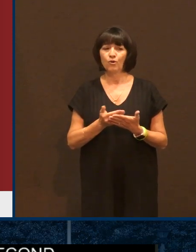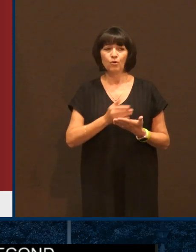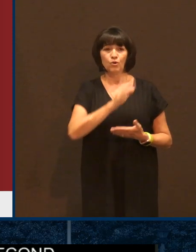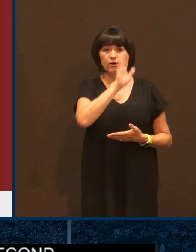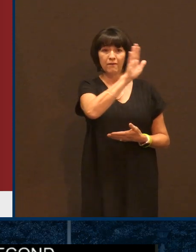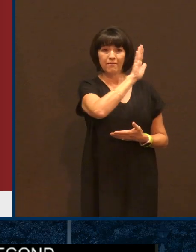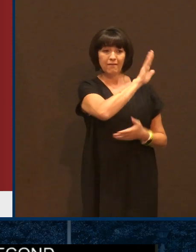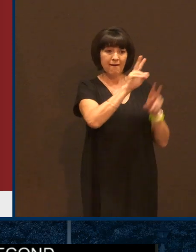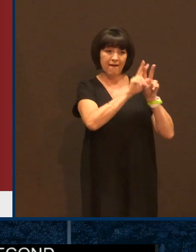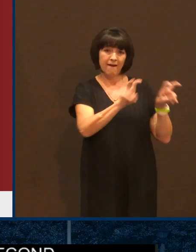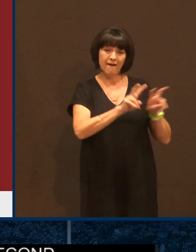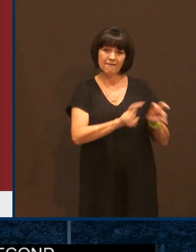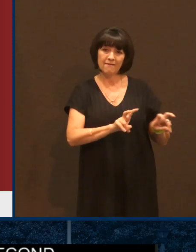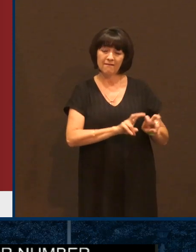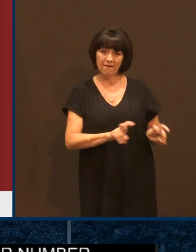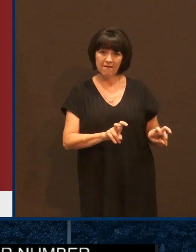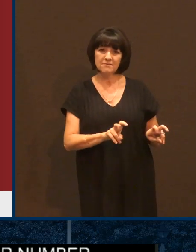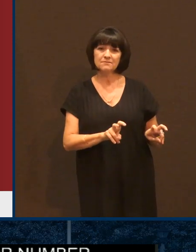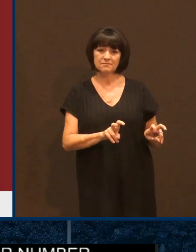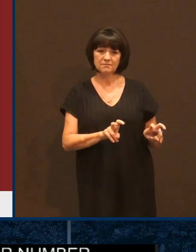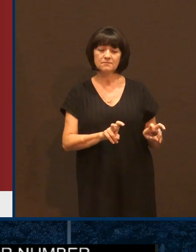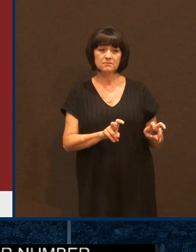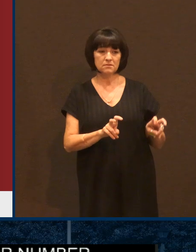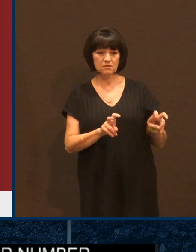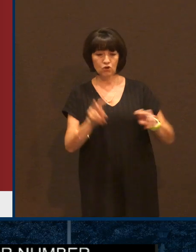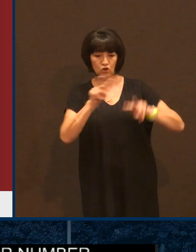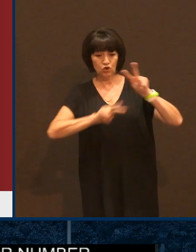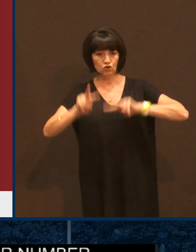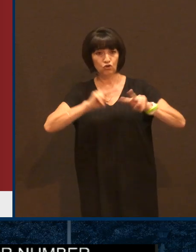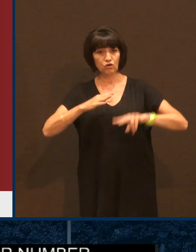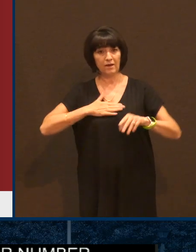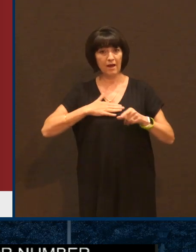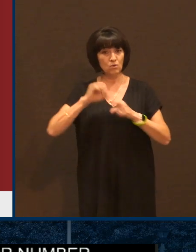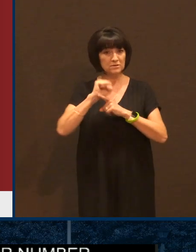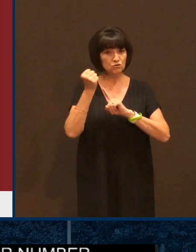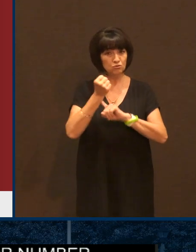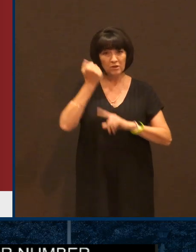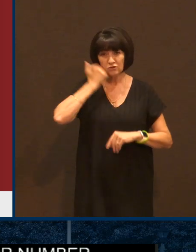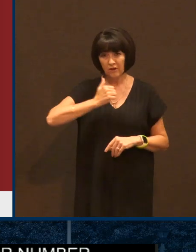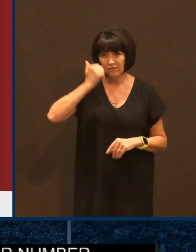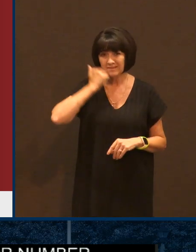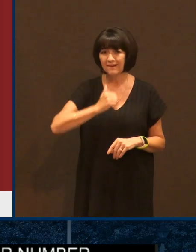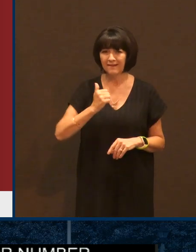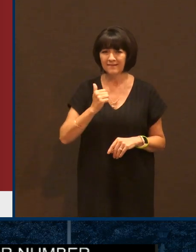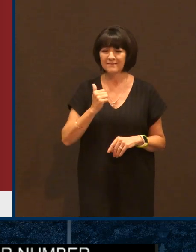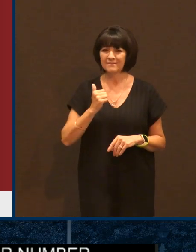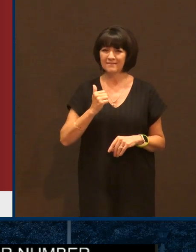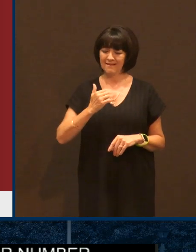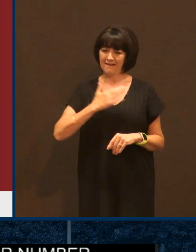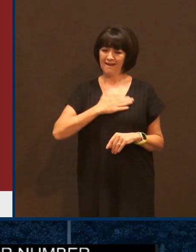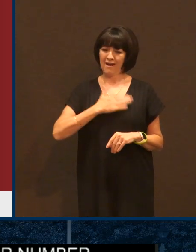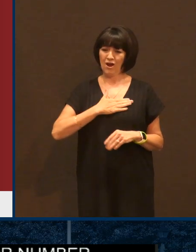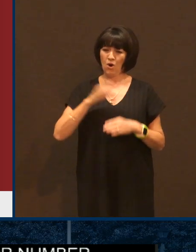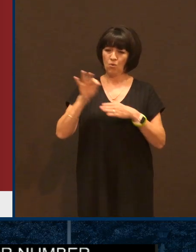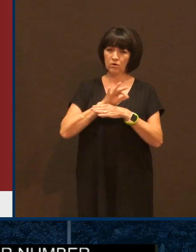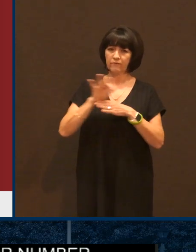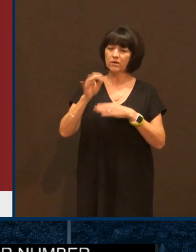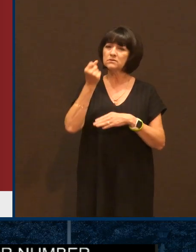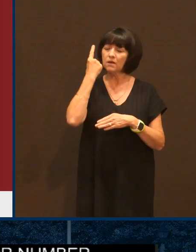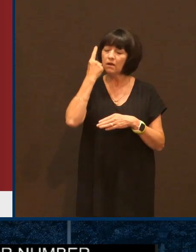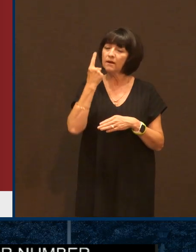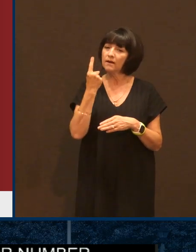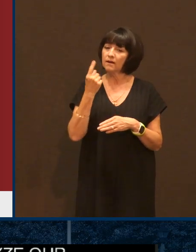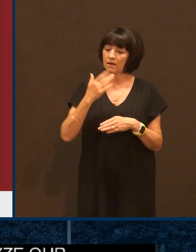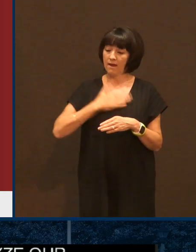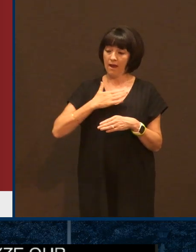to analyze our situation day to day, because it is a function of the number of tests we're doing,